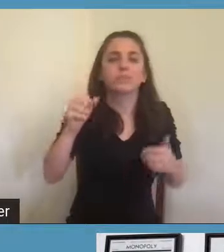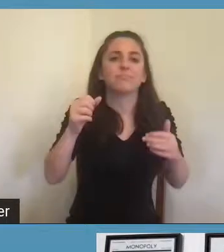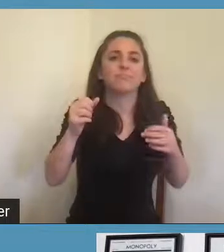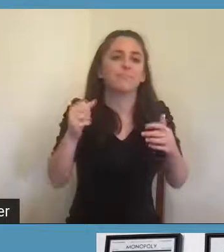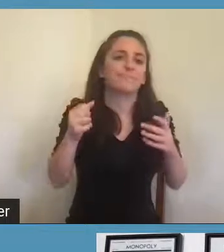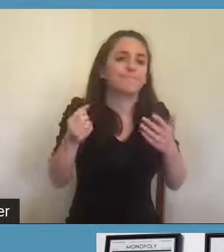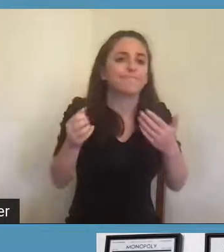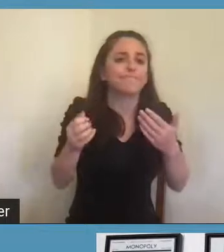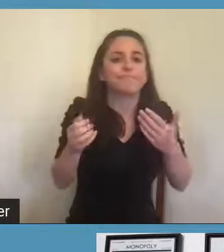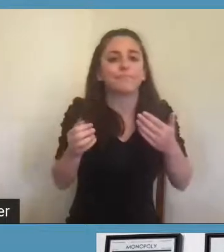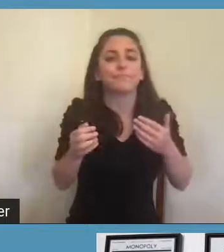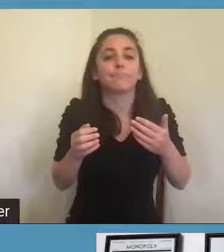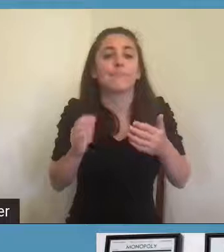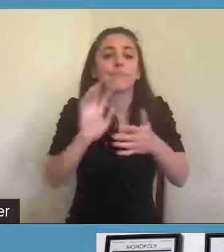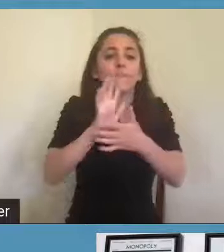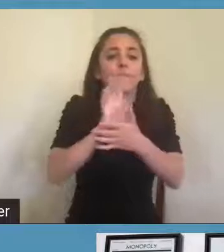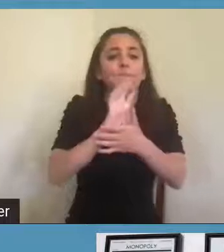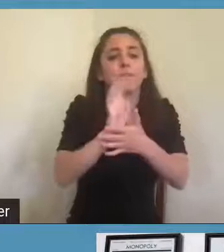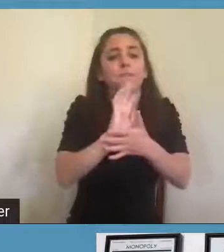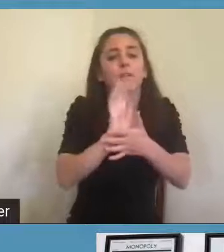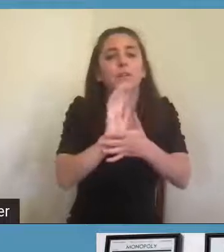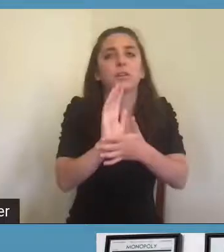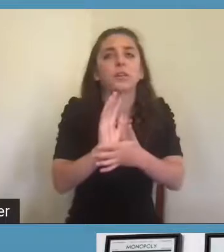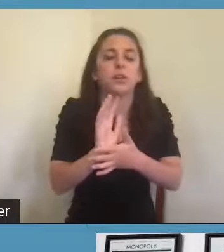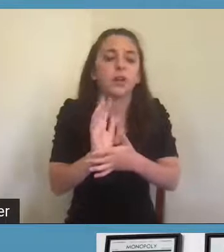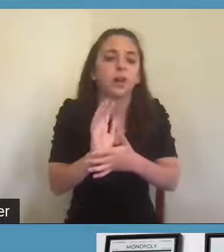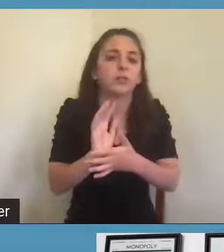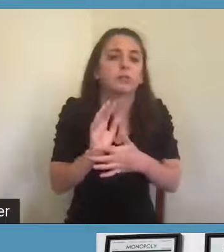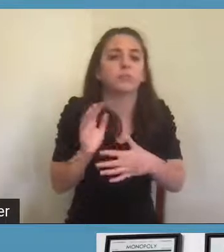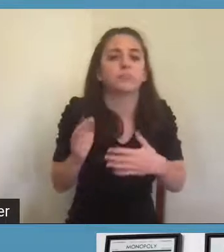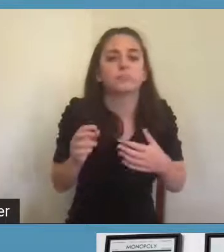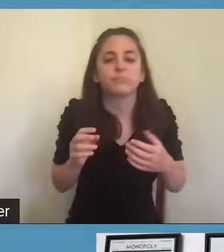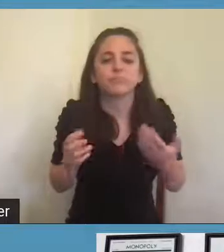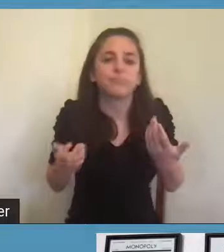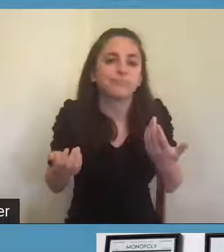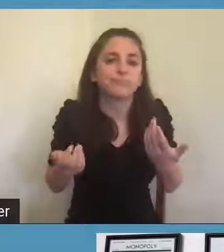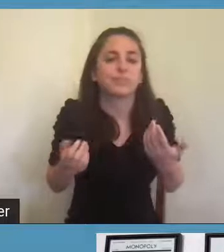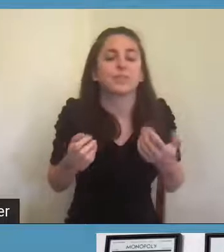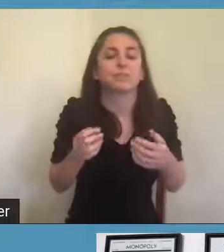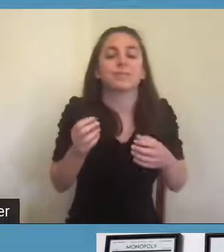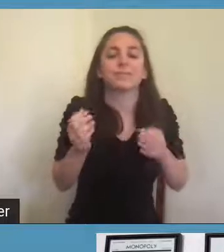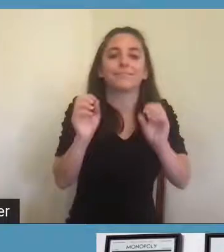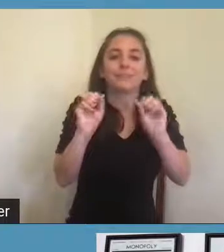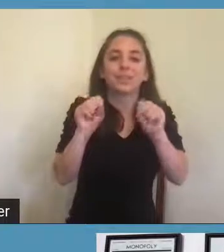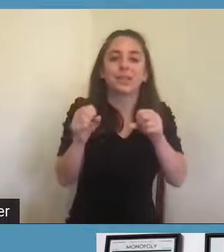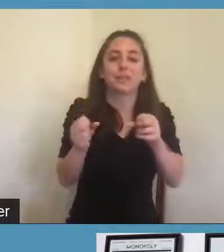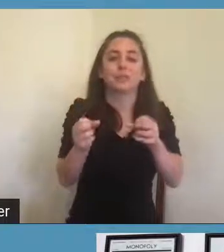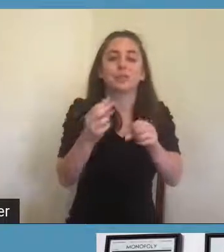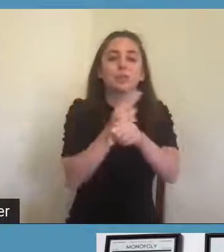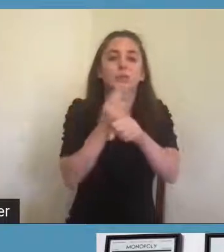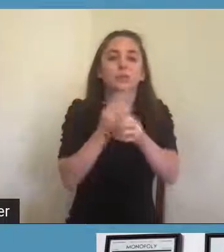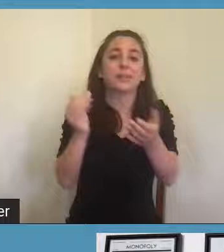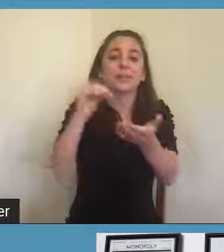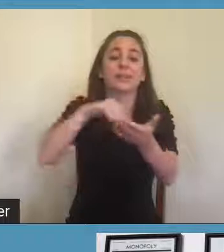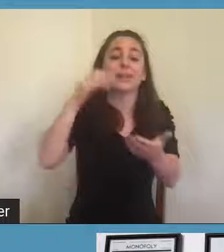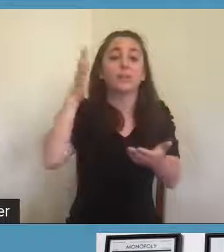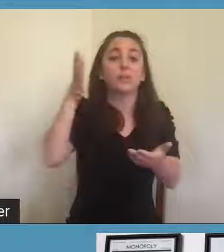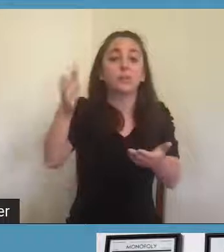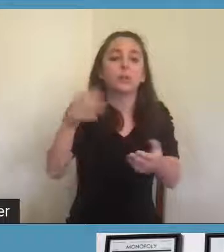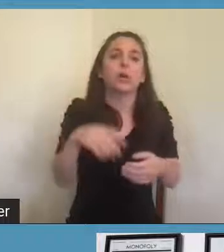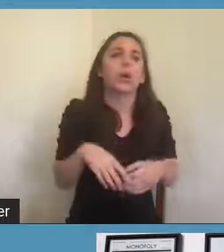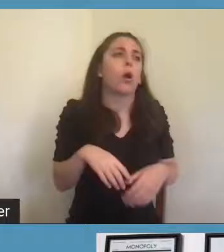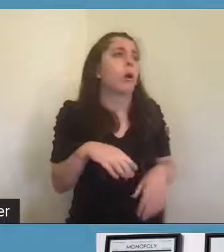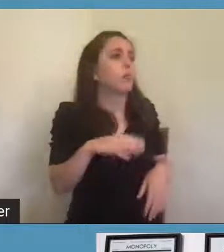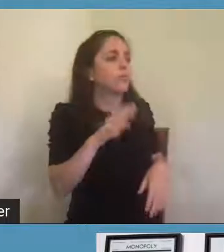keep track of our videos and other content in order to reuse it in the future? That's a good one. Great question. I